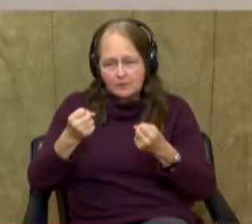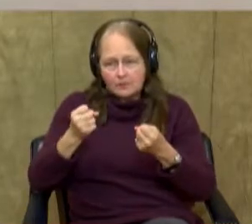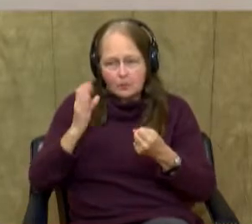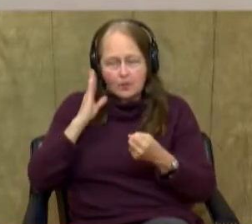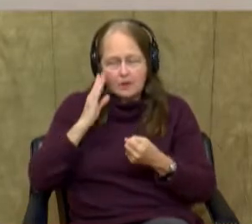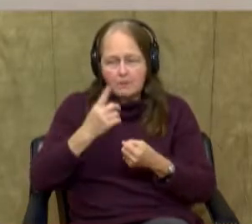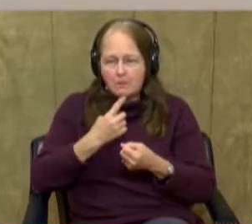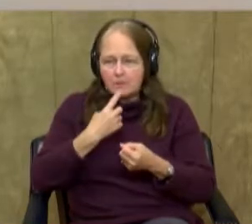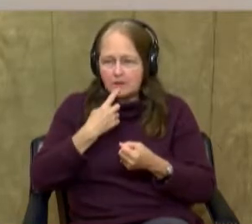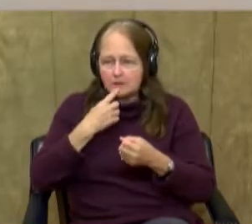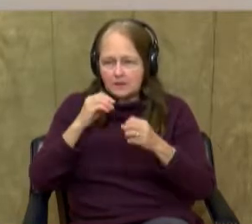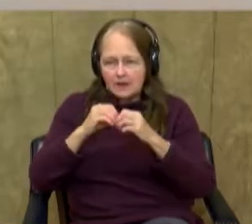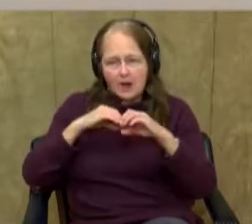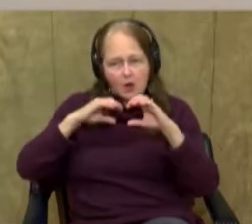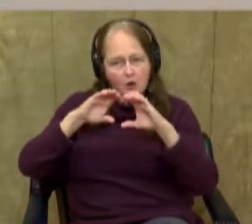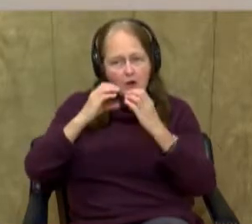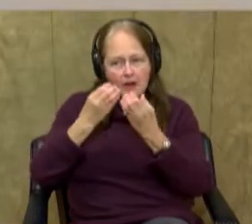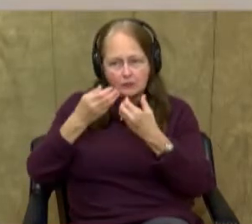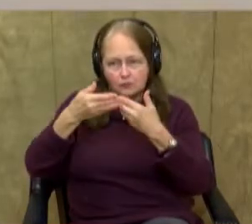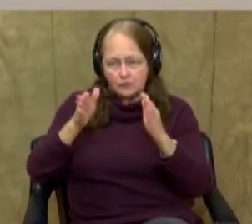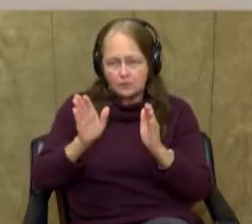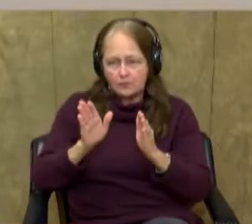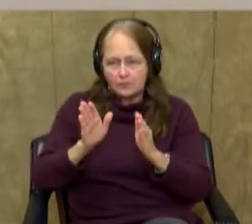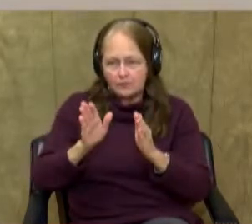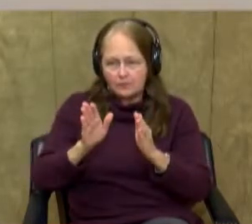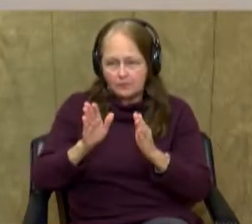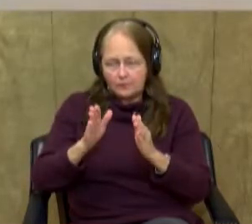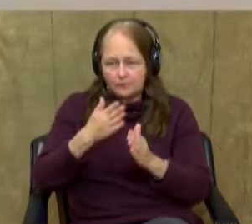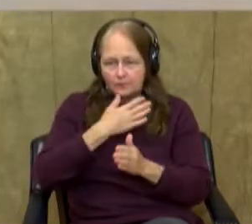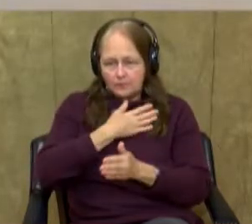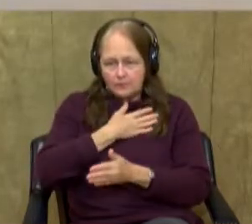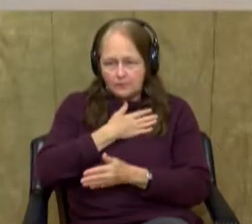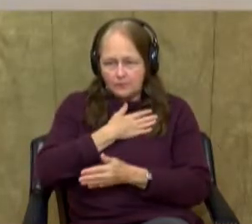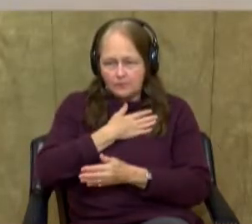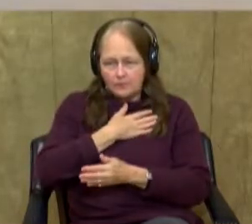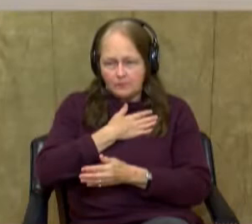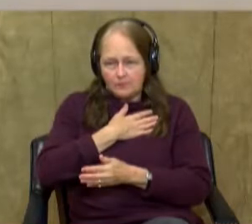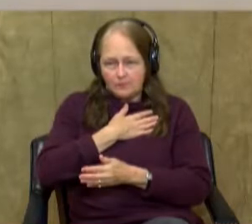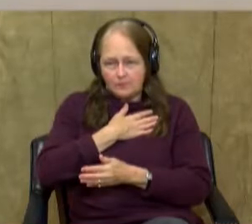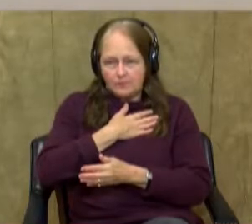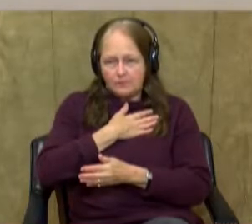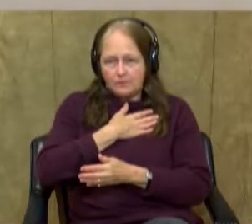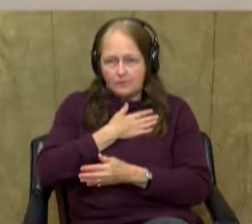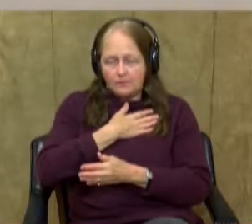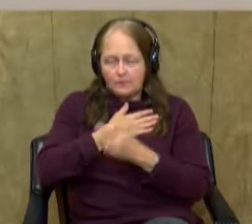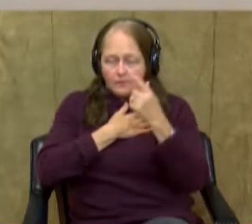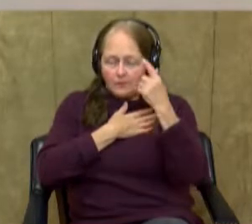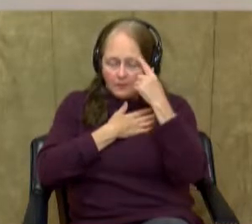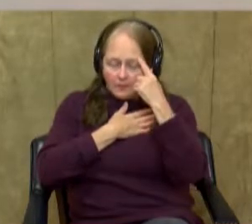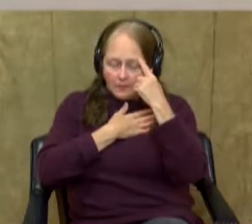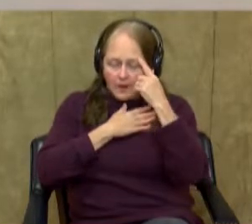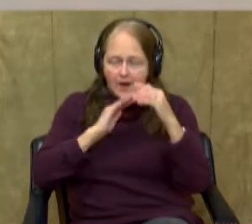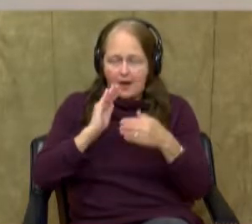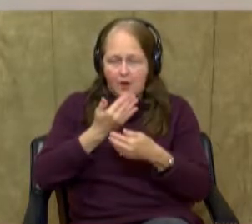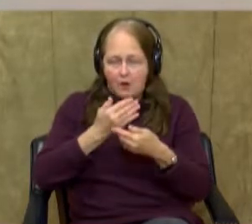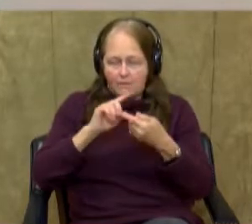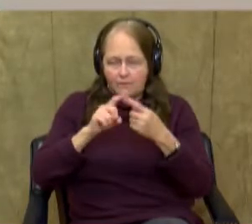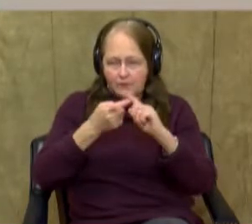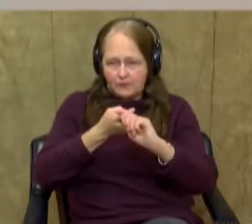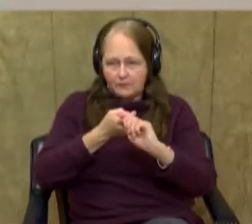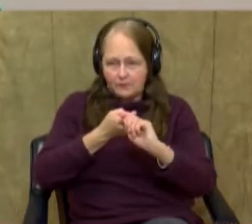missing in our classroom. Miss Chabot, let's put our hand on our heart. We close our eyes and picture our friends, and